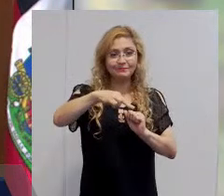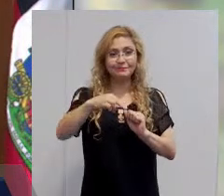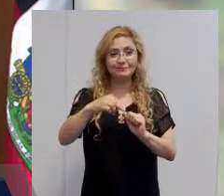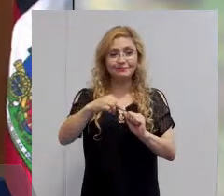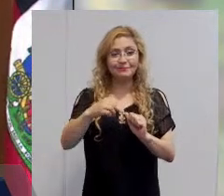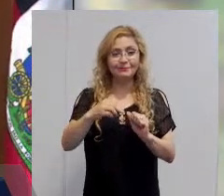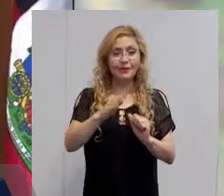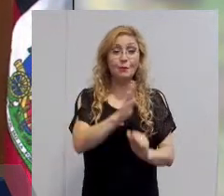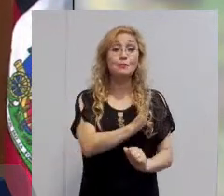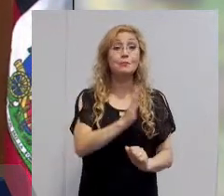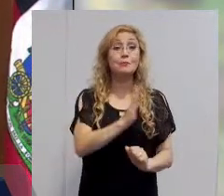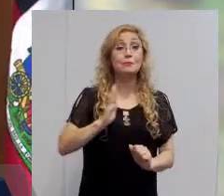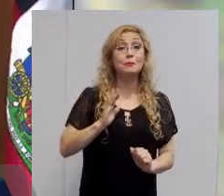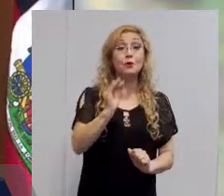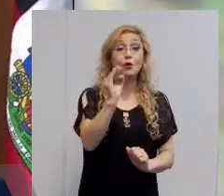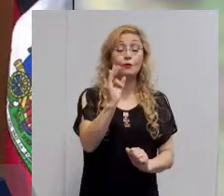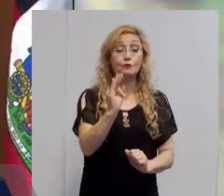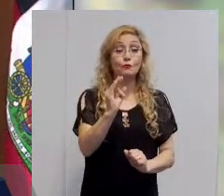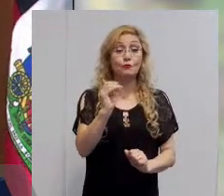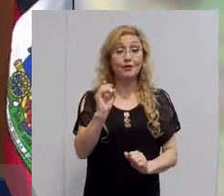farming joining us here today.